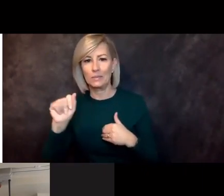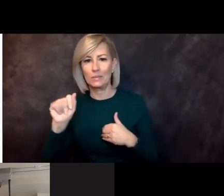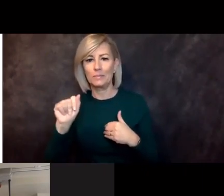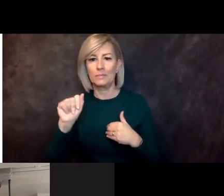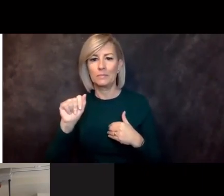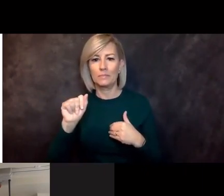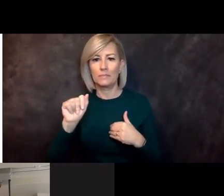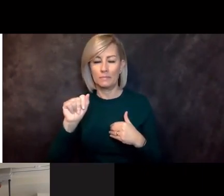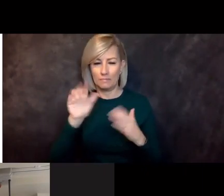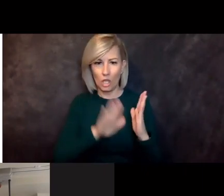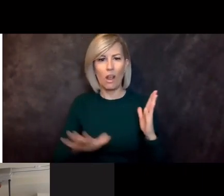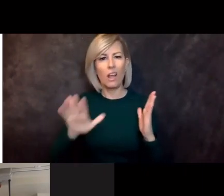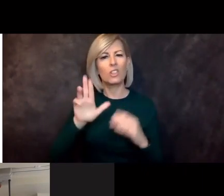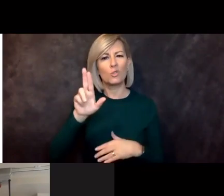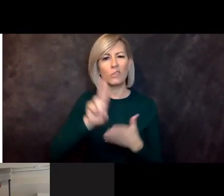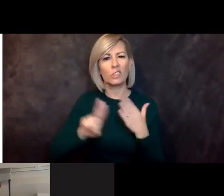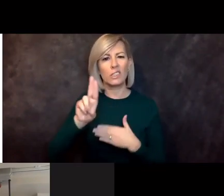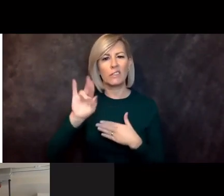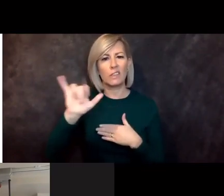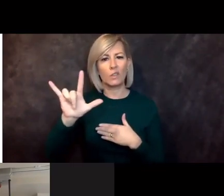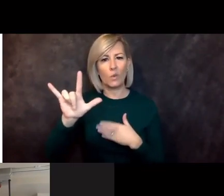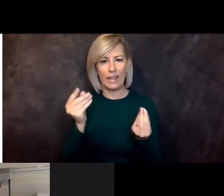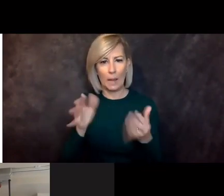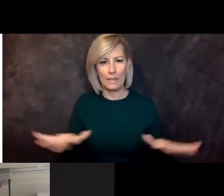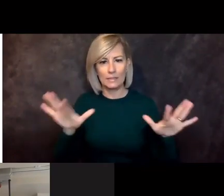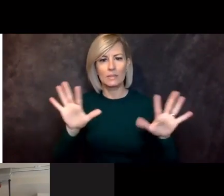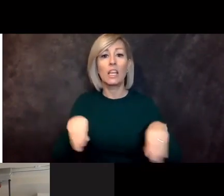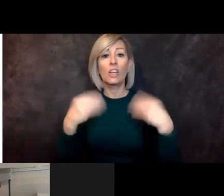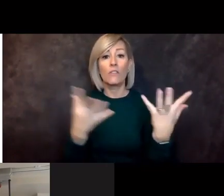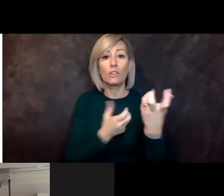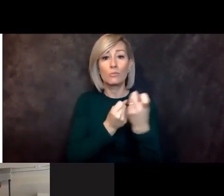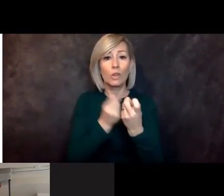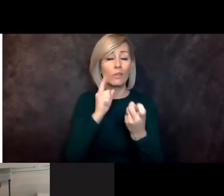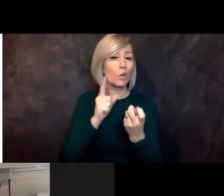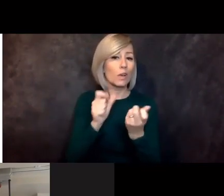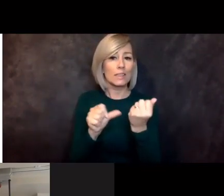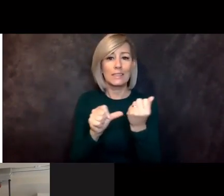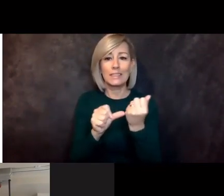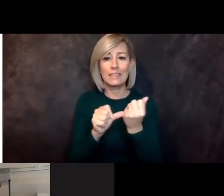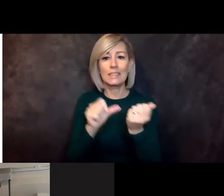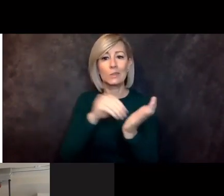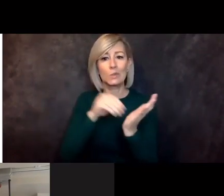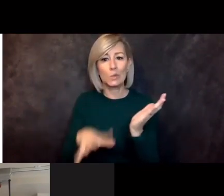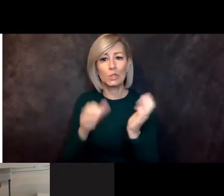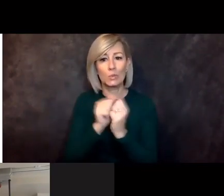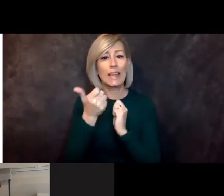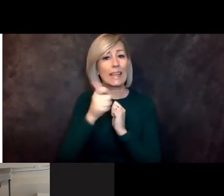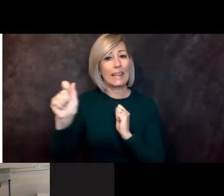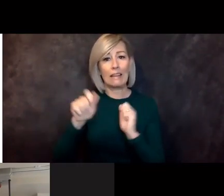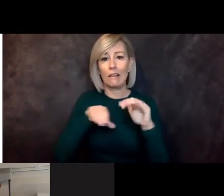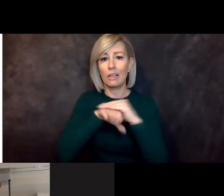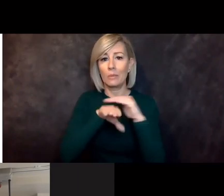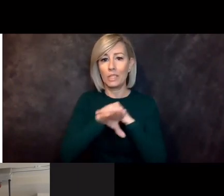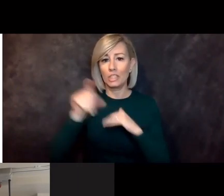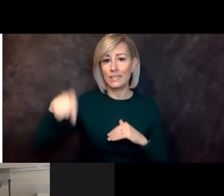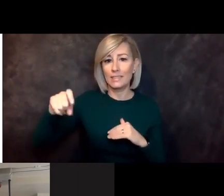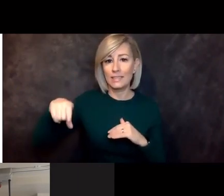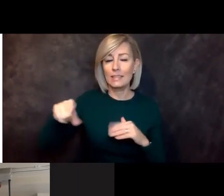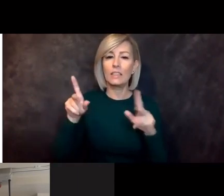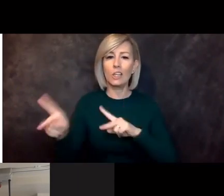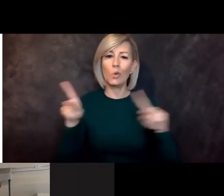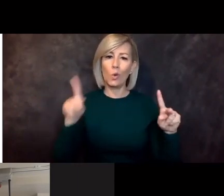UIUC campus. They offer support by assisting students with any accommodations they need in order